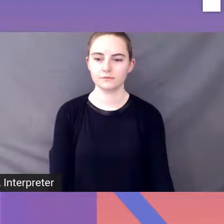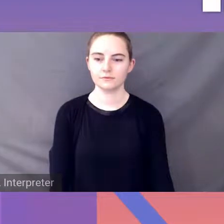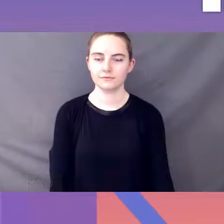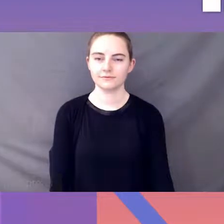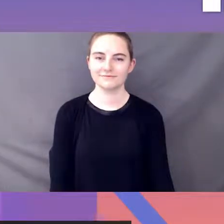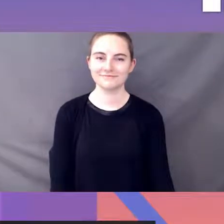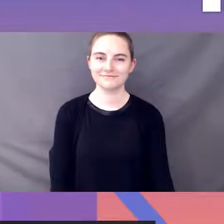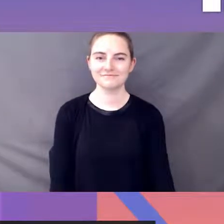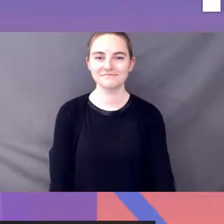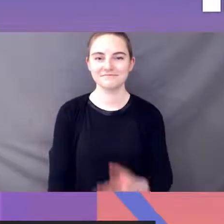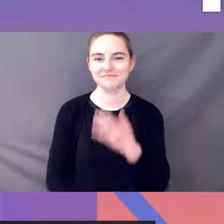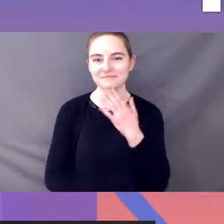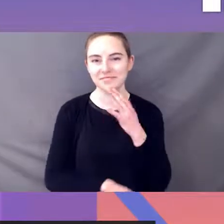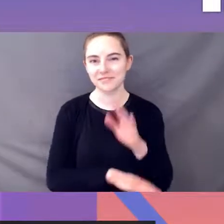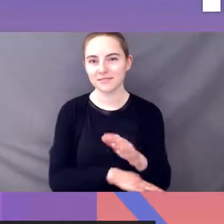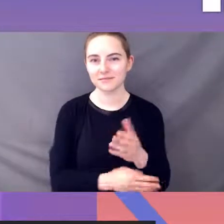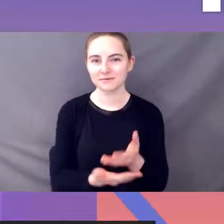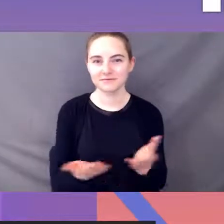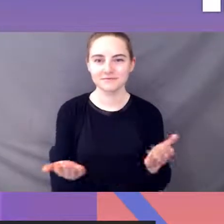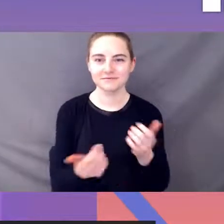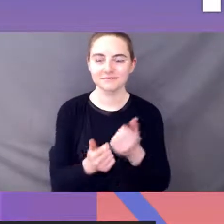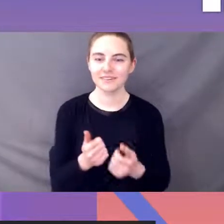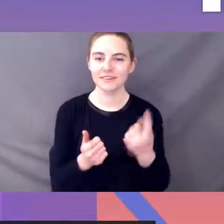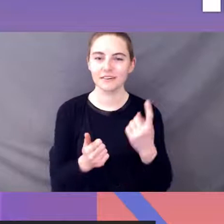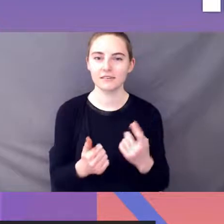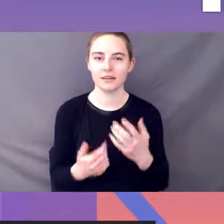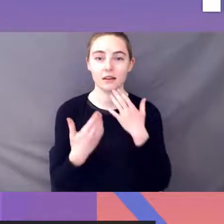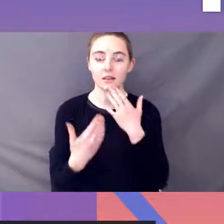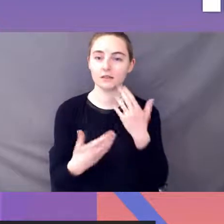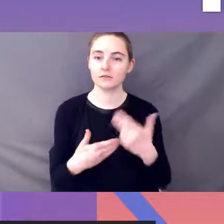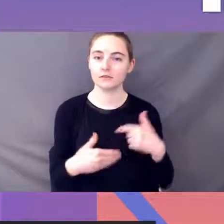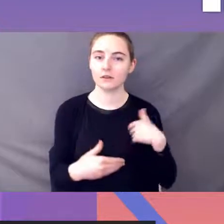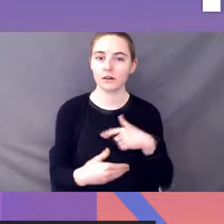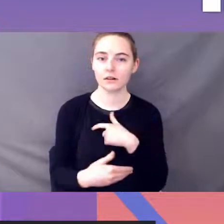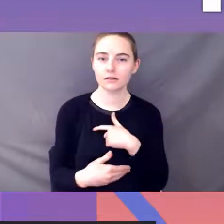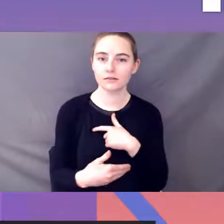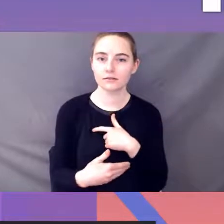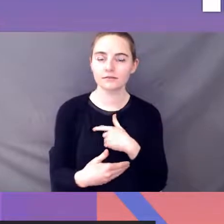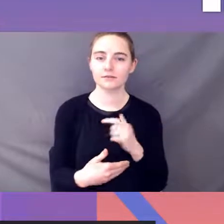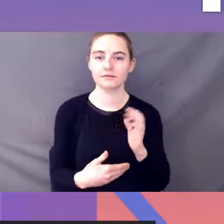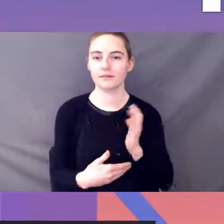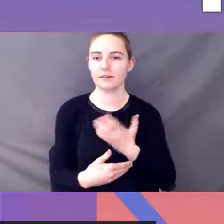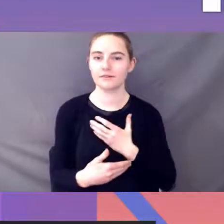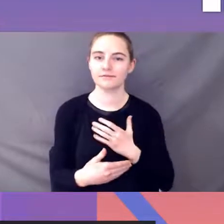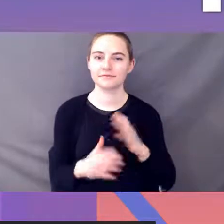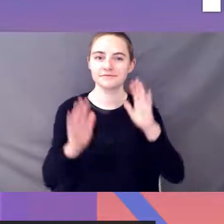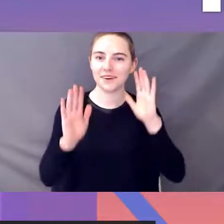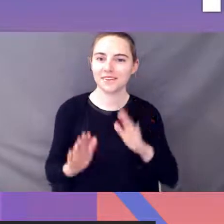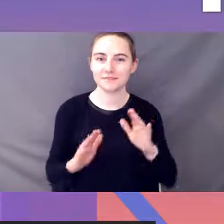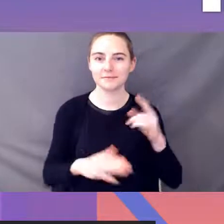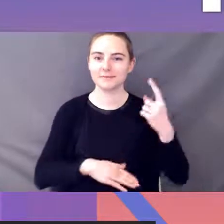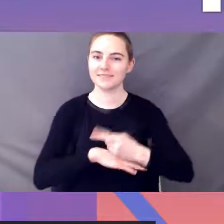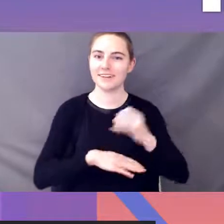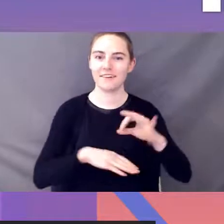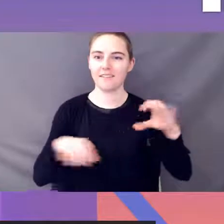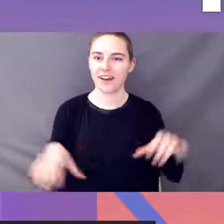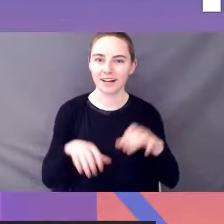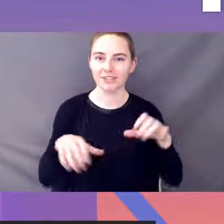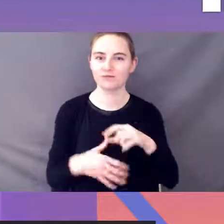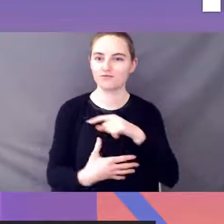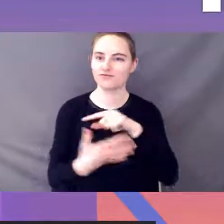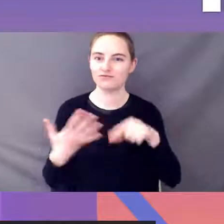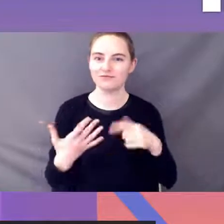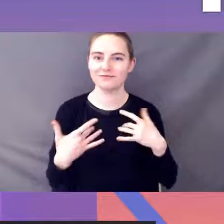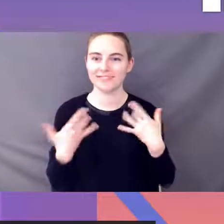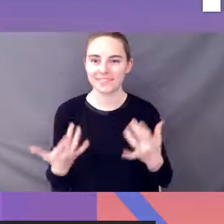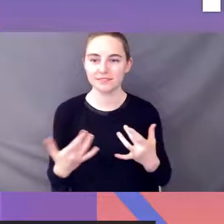Good afternoon, everyone. Thank you so much for joining us today for our awesome day of action. My name is Miranda. I use